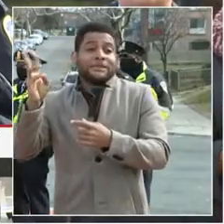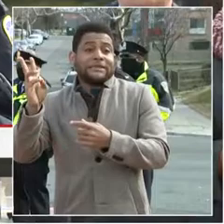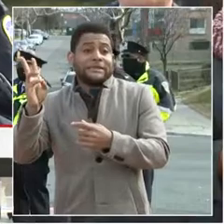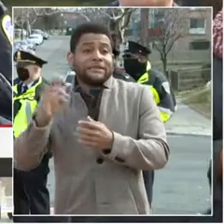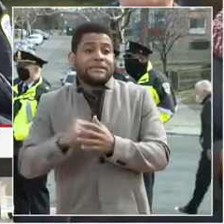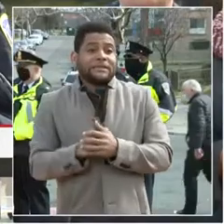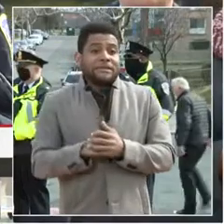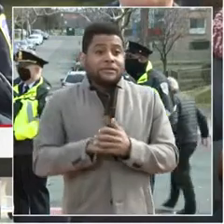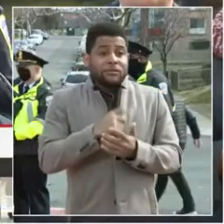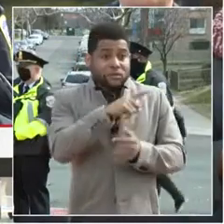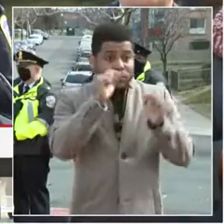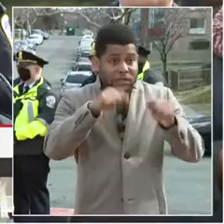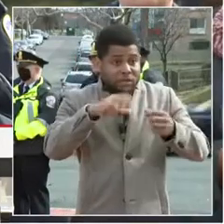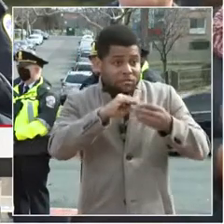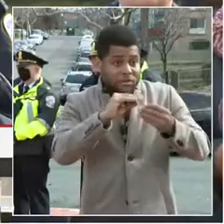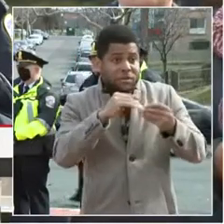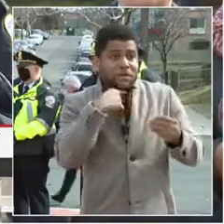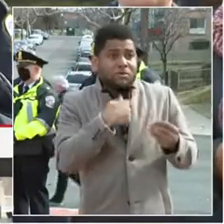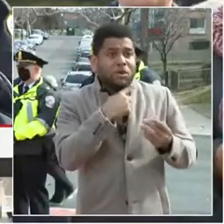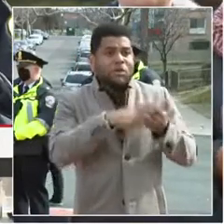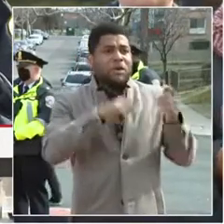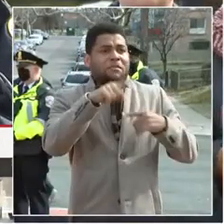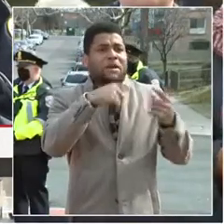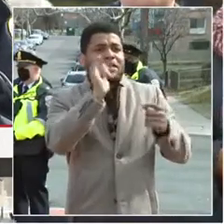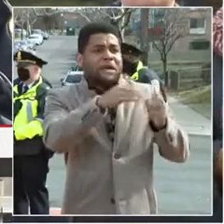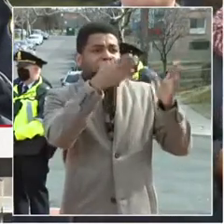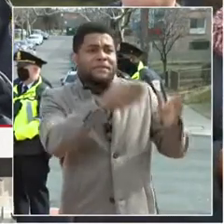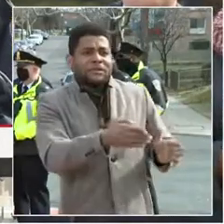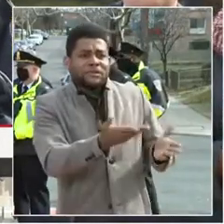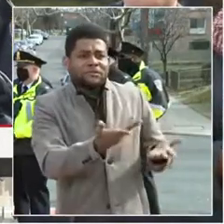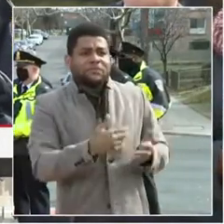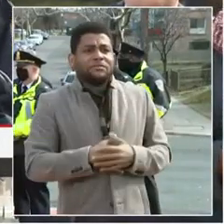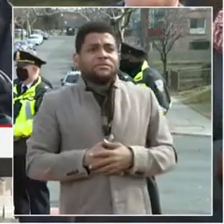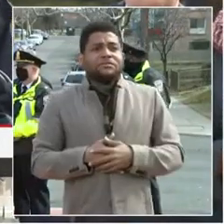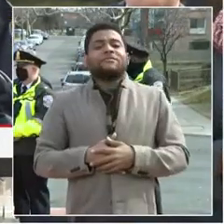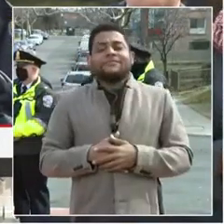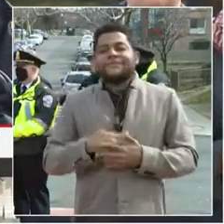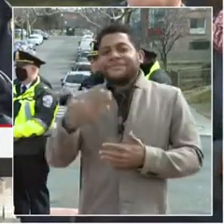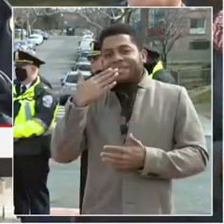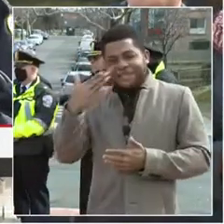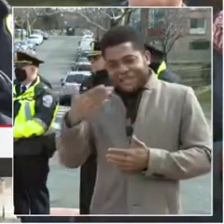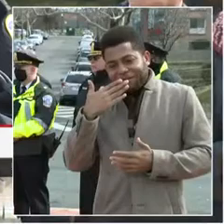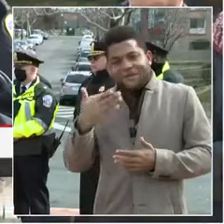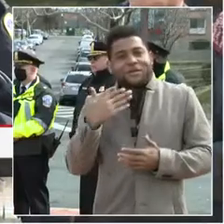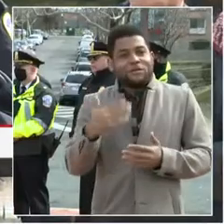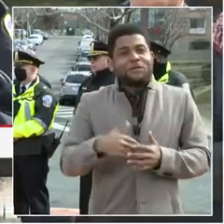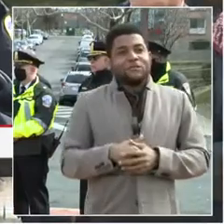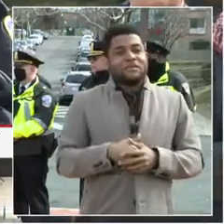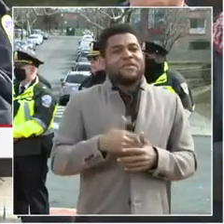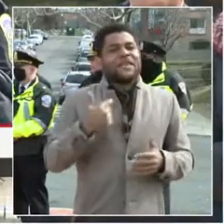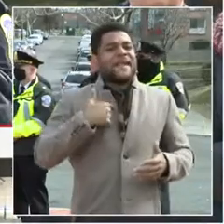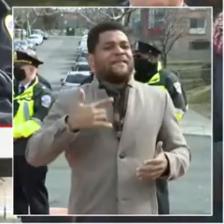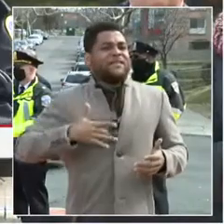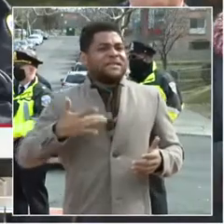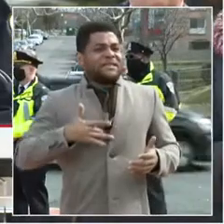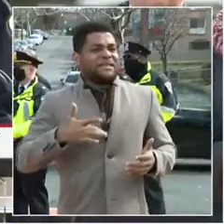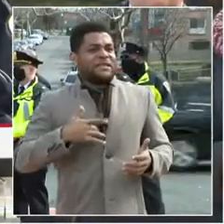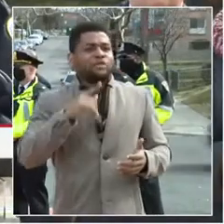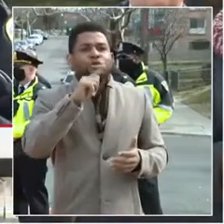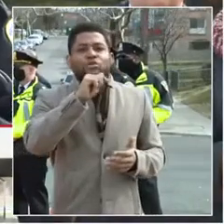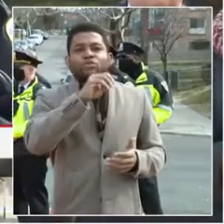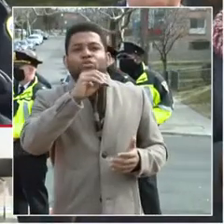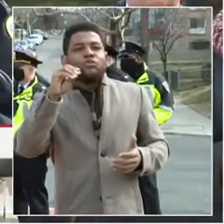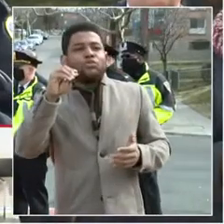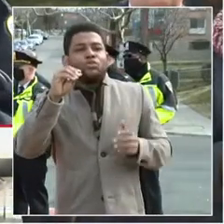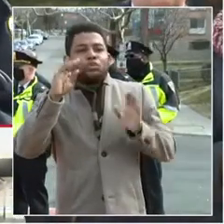recall, when I had my press conference, the mayor mentioned a piece of that in her when she spoke, but I said that I think it's too narrow to say just January 6th. I think